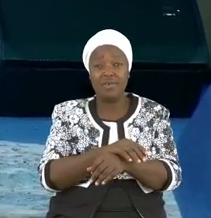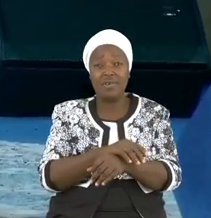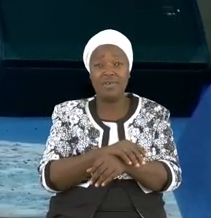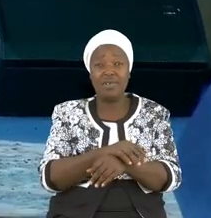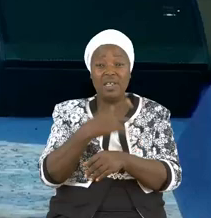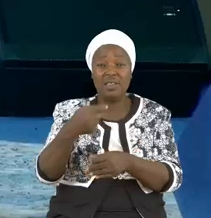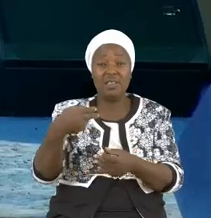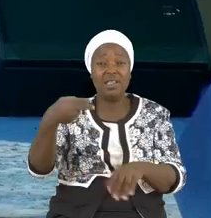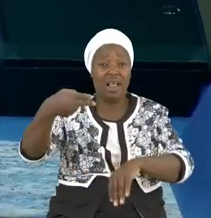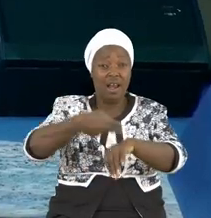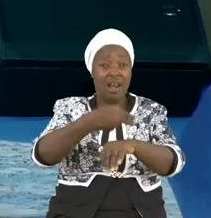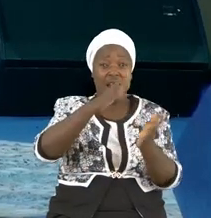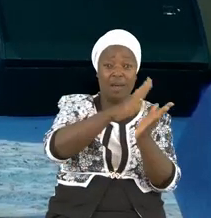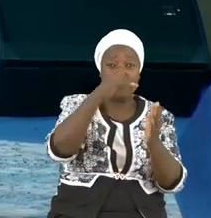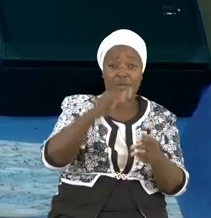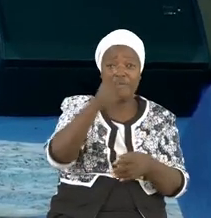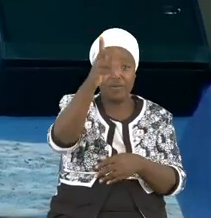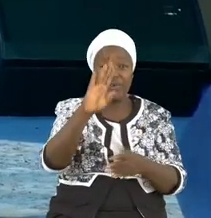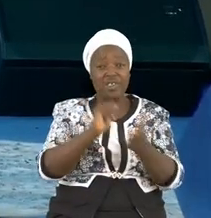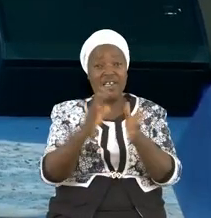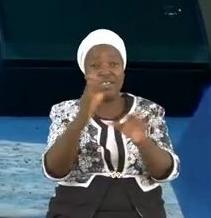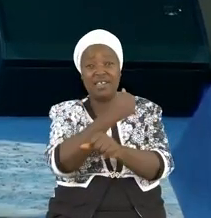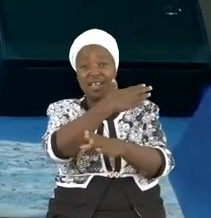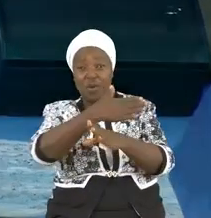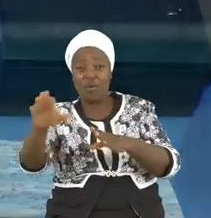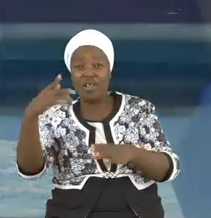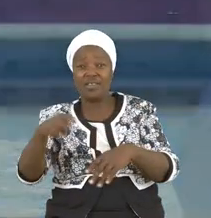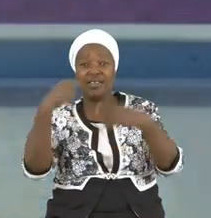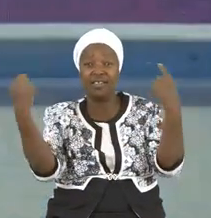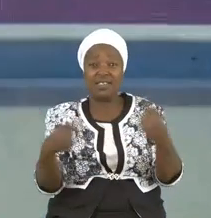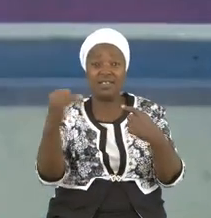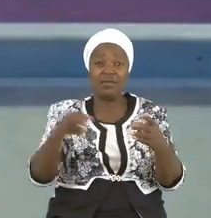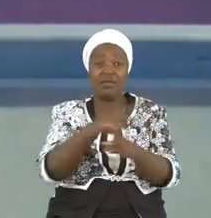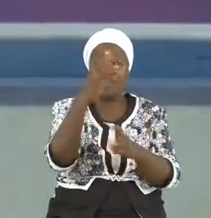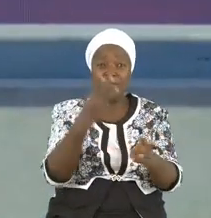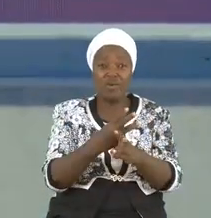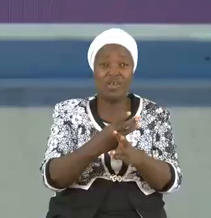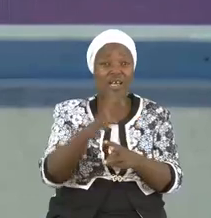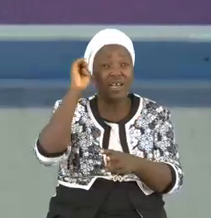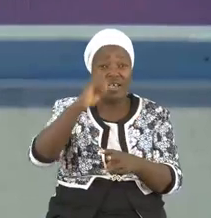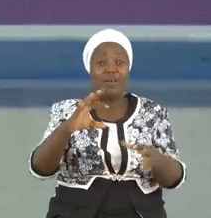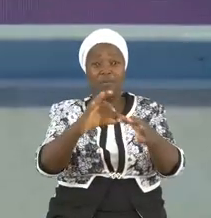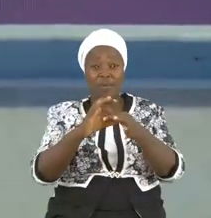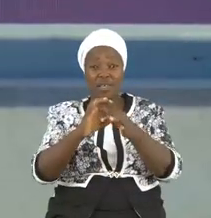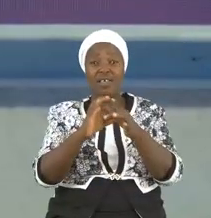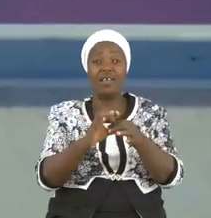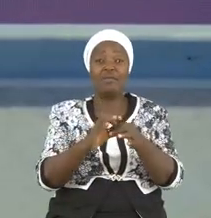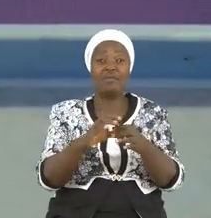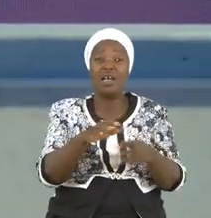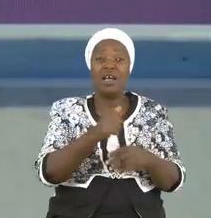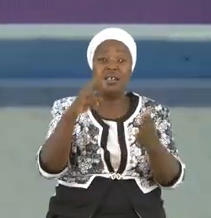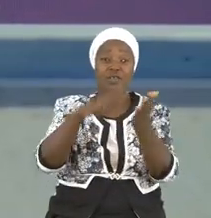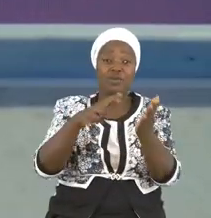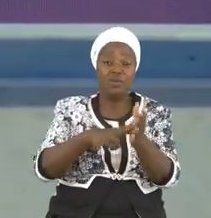that taketh away the sin of the world. He became a substitute,